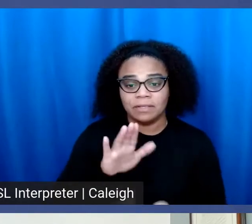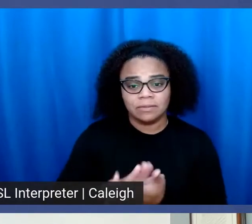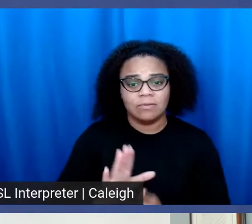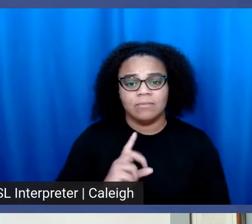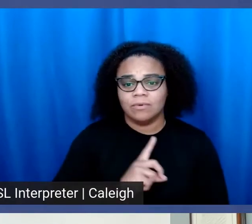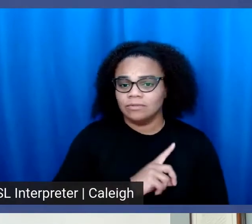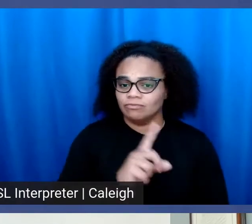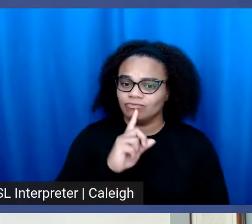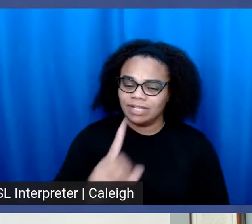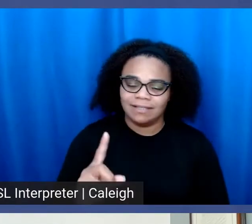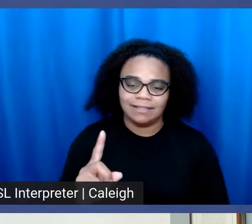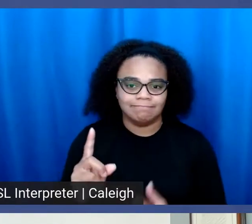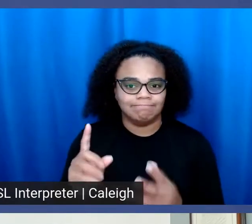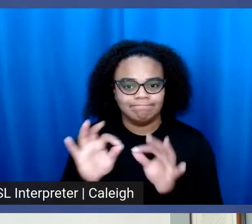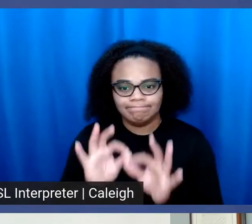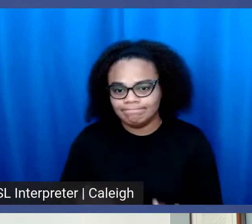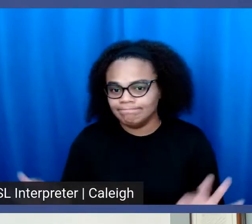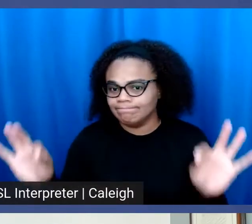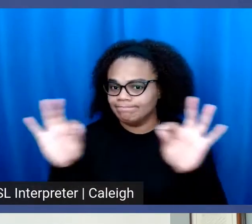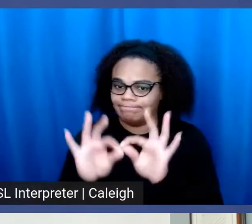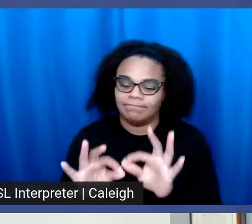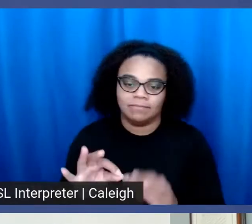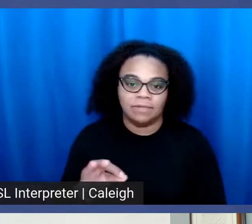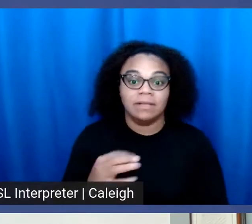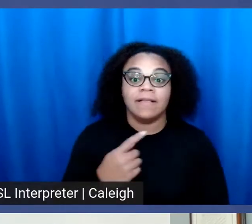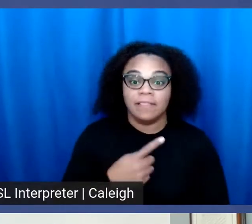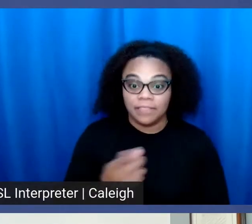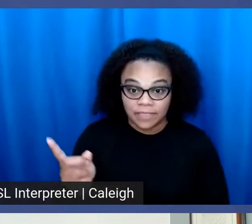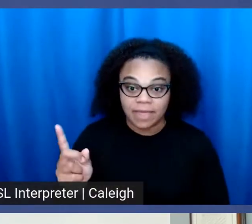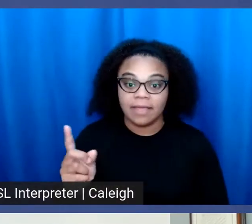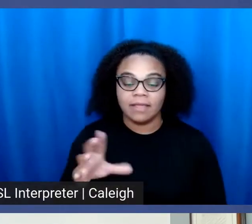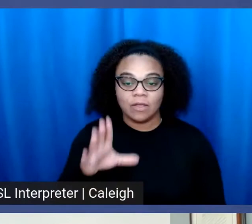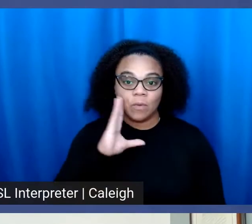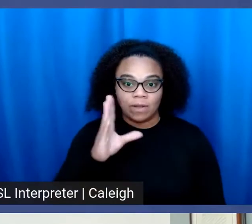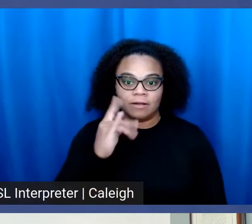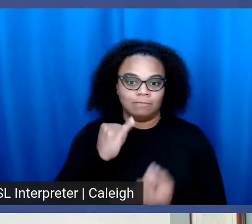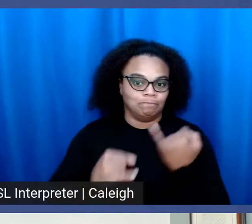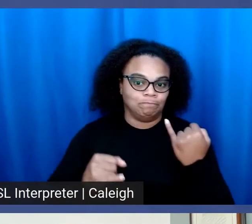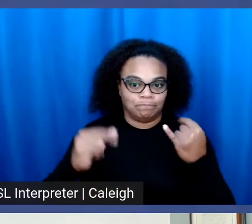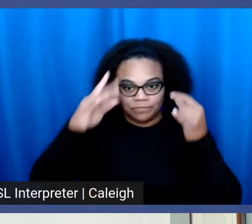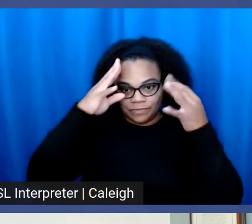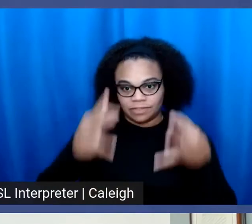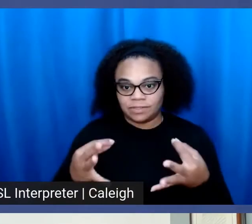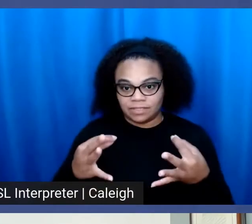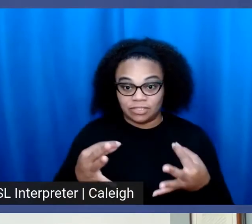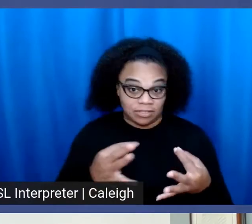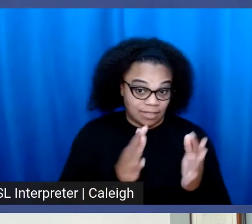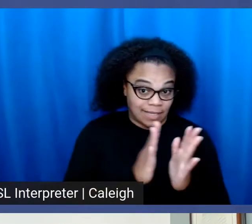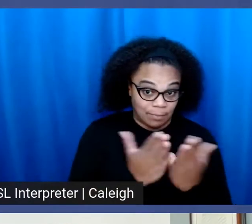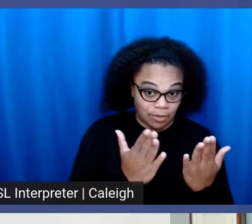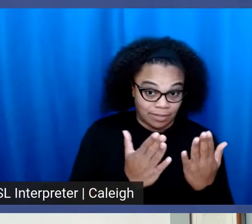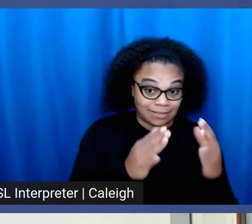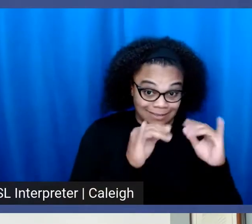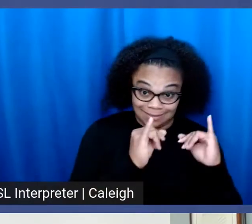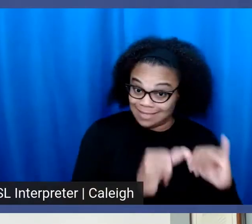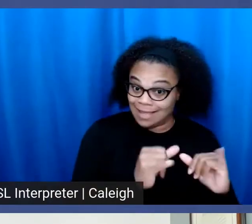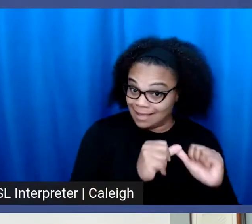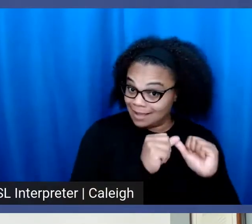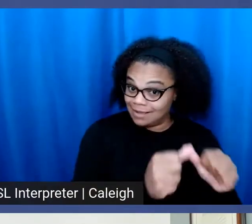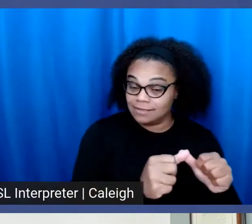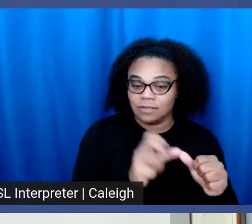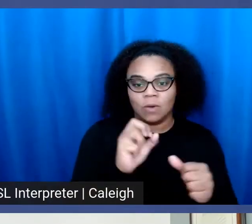because they ultimately are the ones who will make the decision about whether the book stays or goes in the